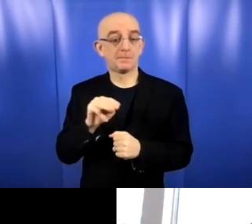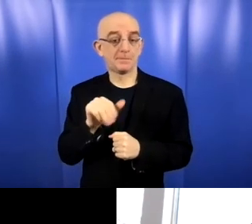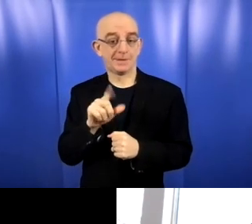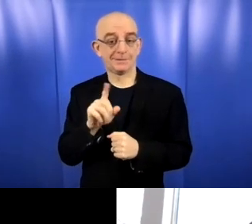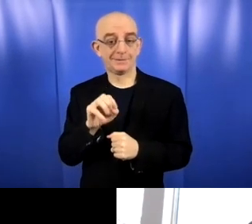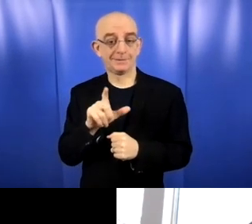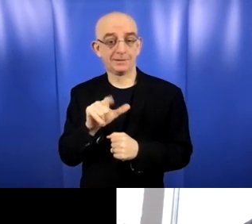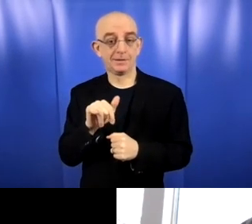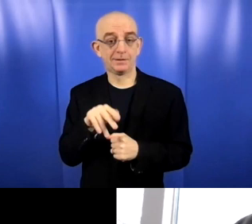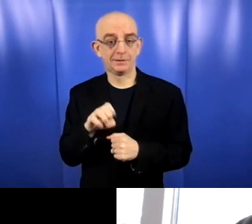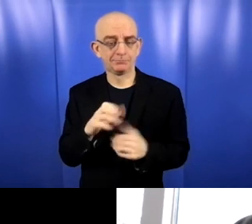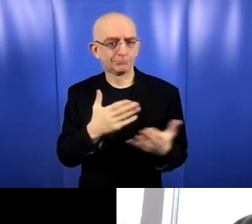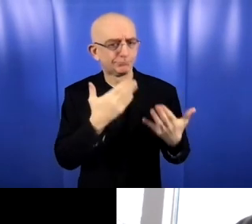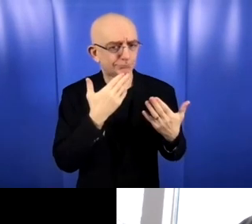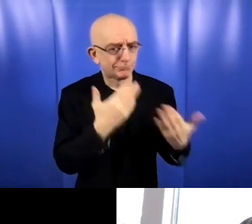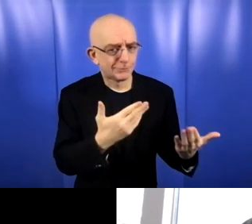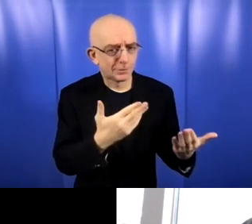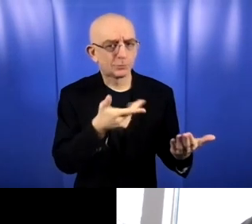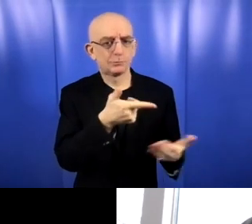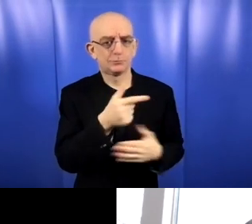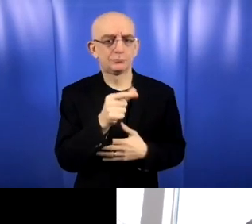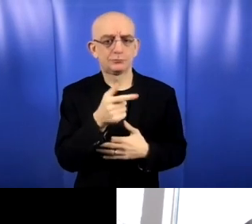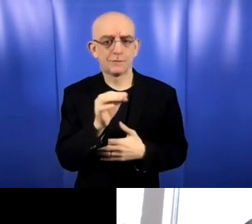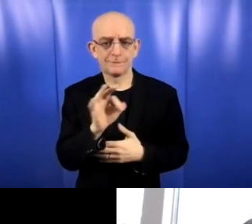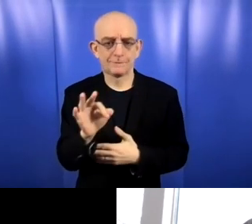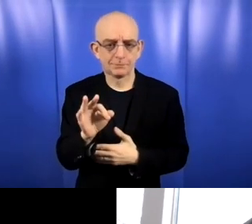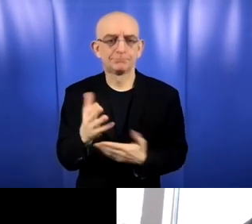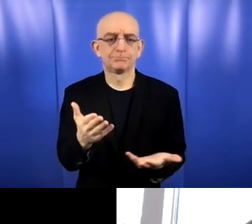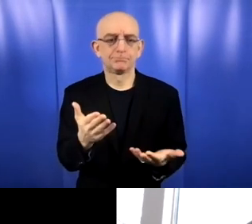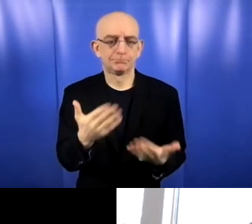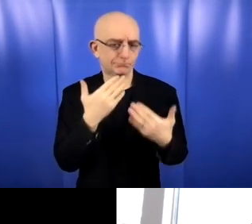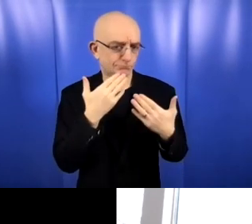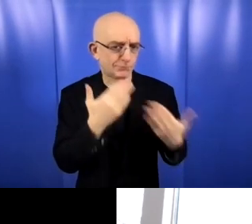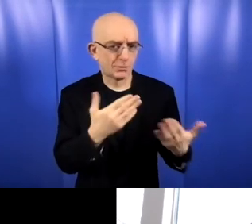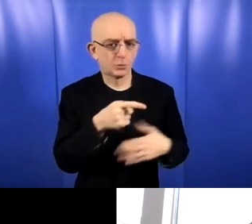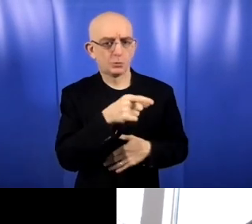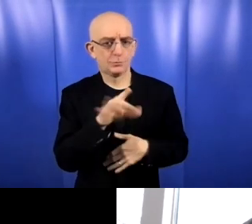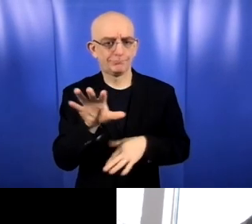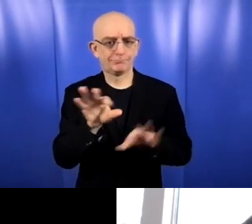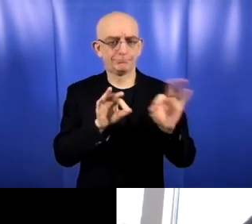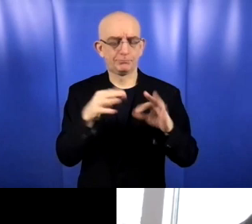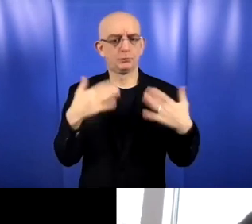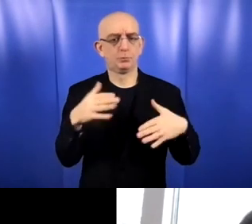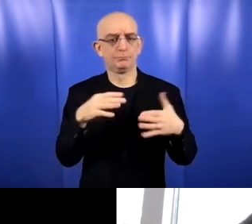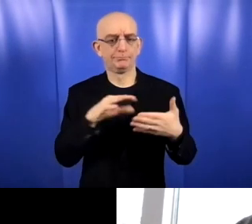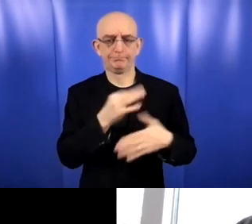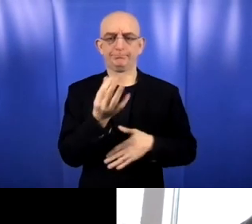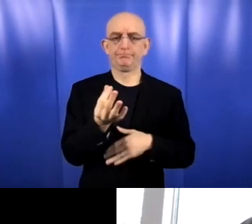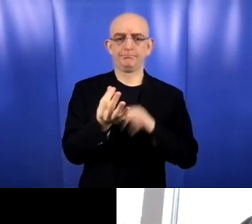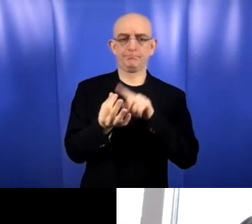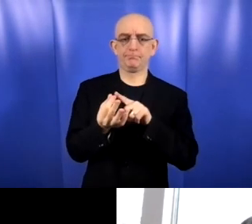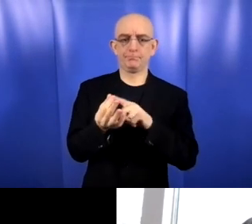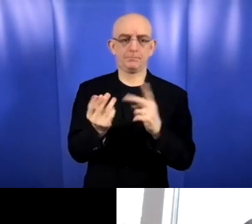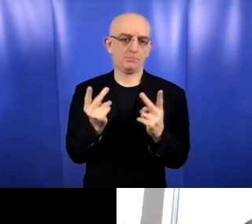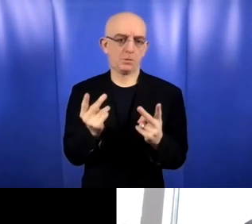research. UNHCR has always engaged with and supported the work of academics, including, amongst other reasons, because of the